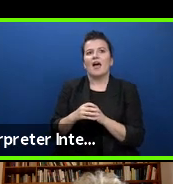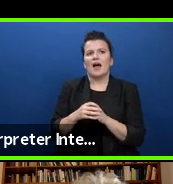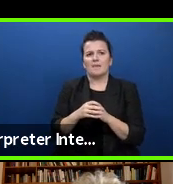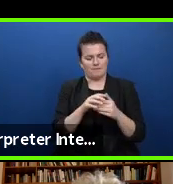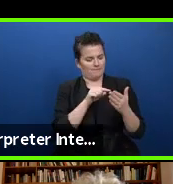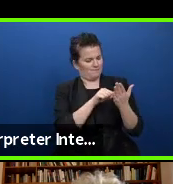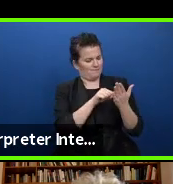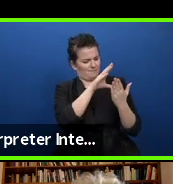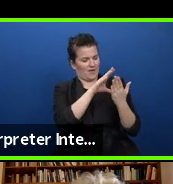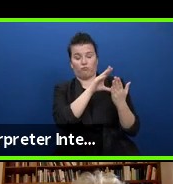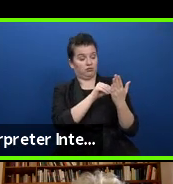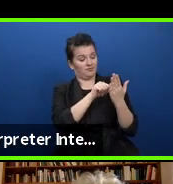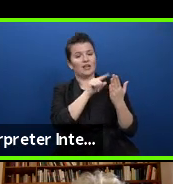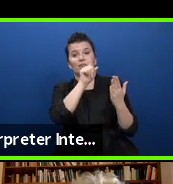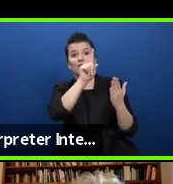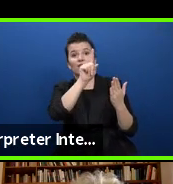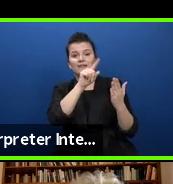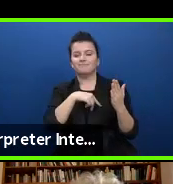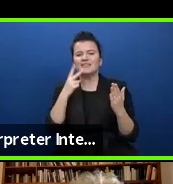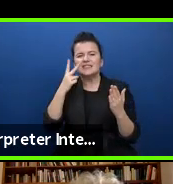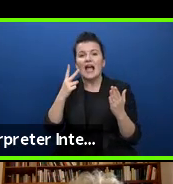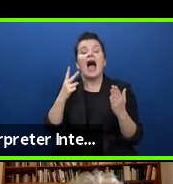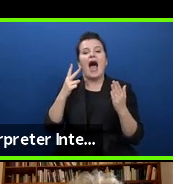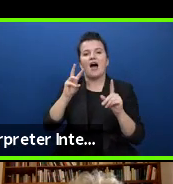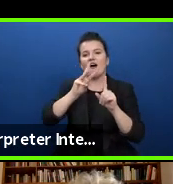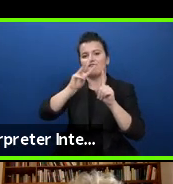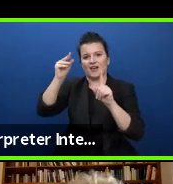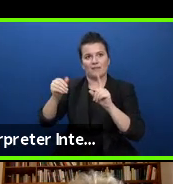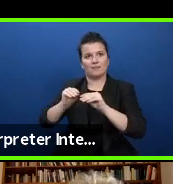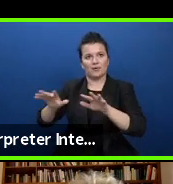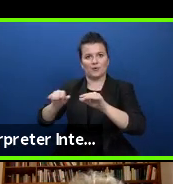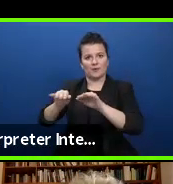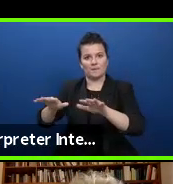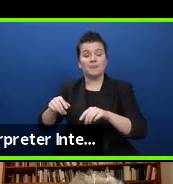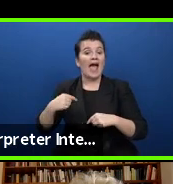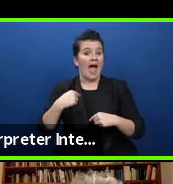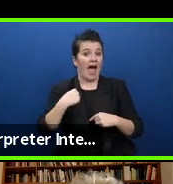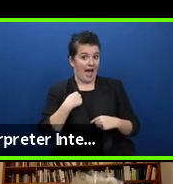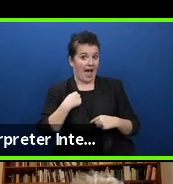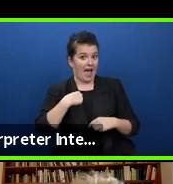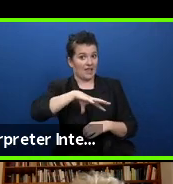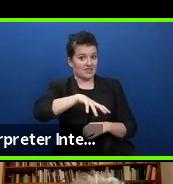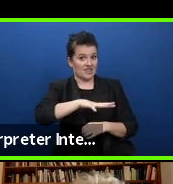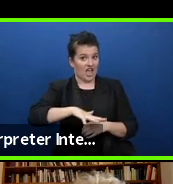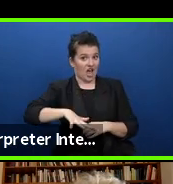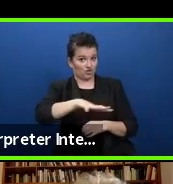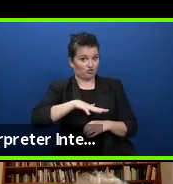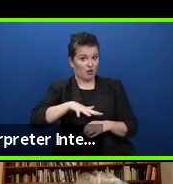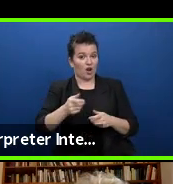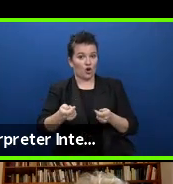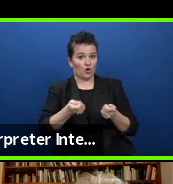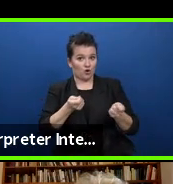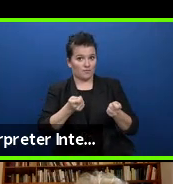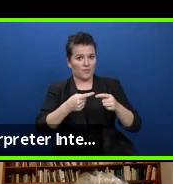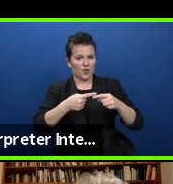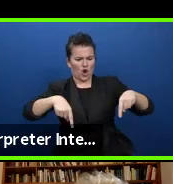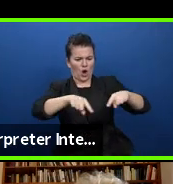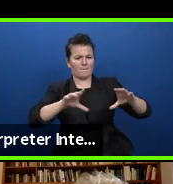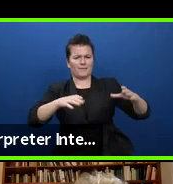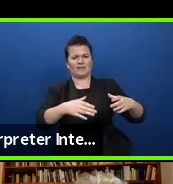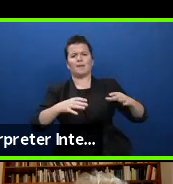From the live stream, I am a national coordinator of a committee of the Ministry of Education